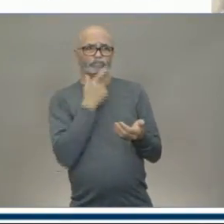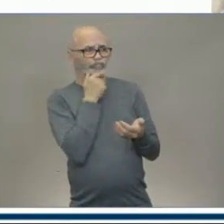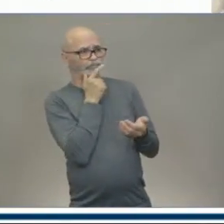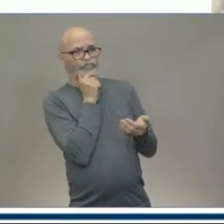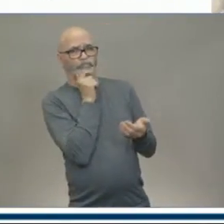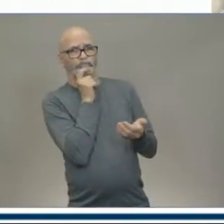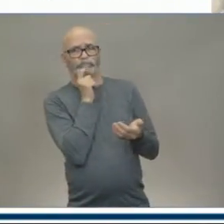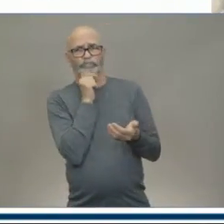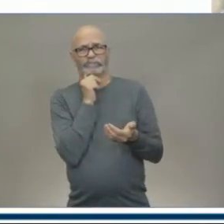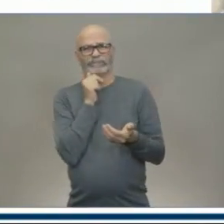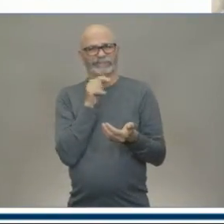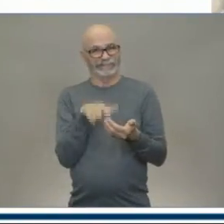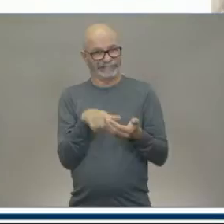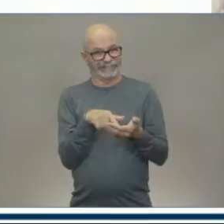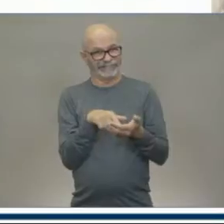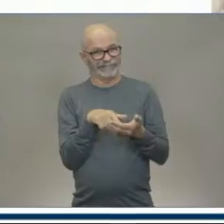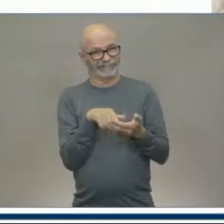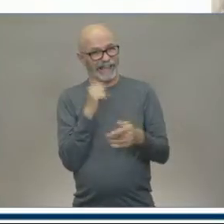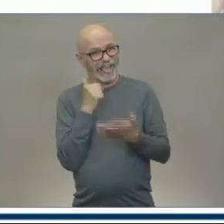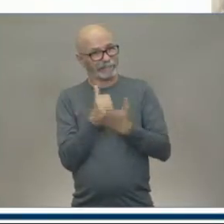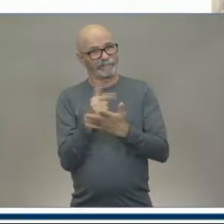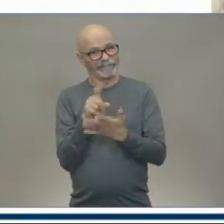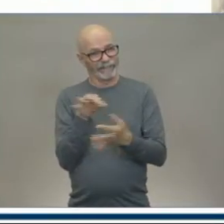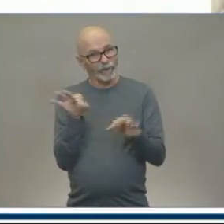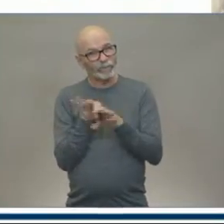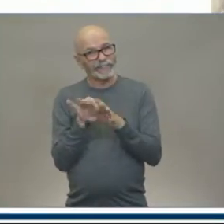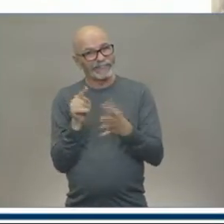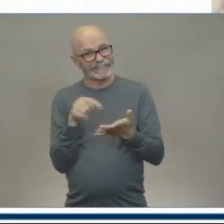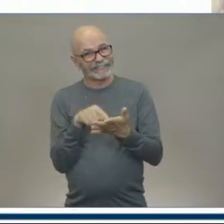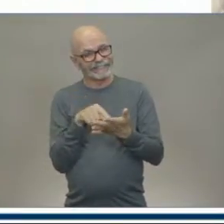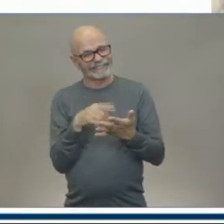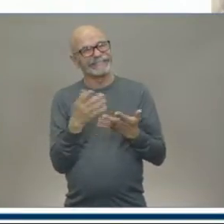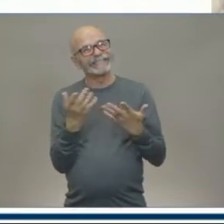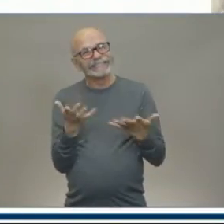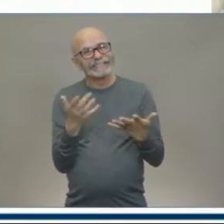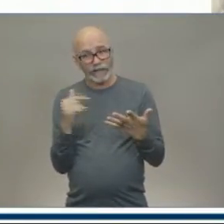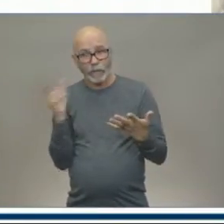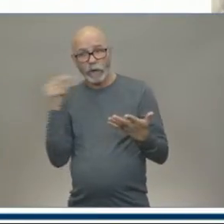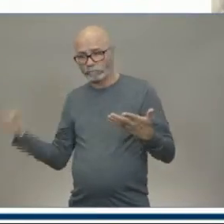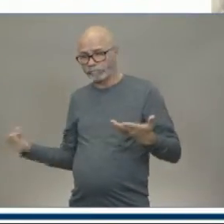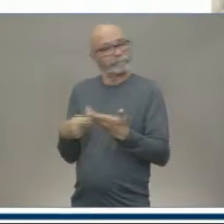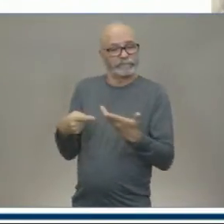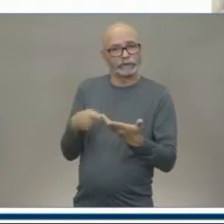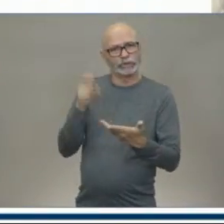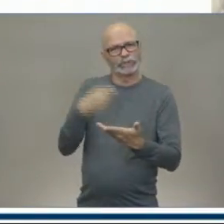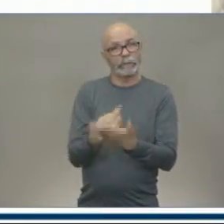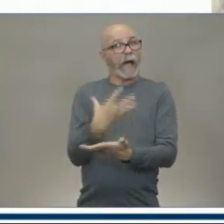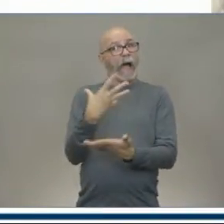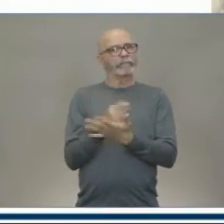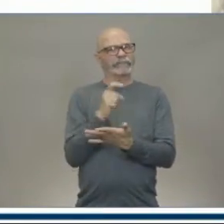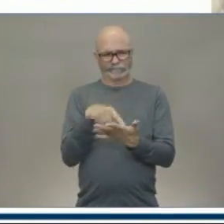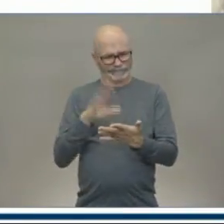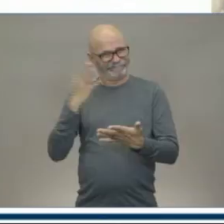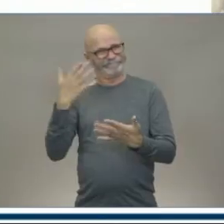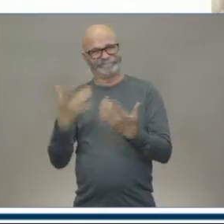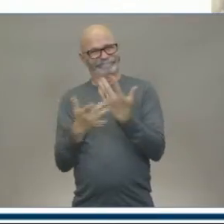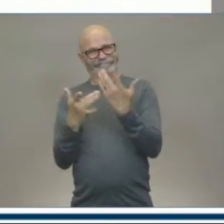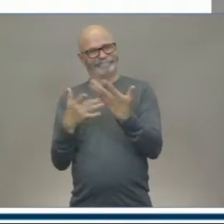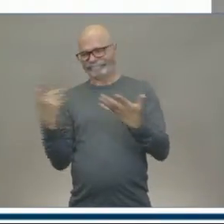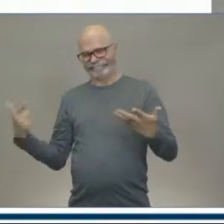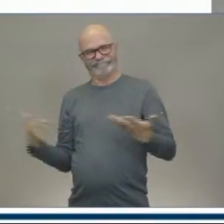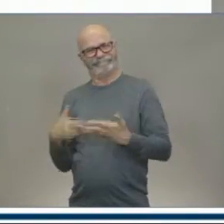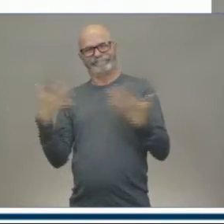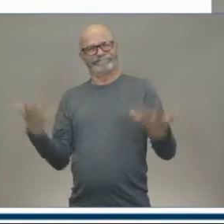important is the app in terms of contact tracing, and do you have a message for people who aren't really using the app properly or not at all? So my message is